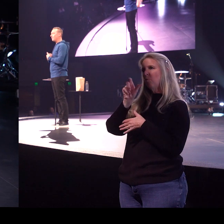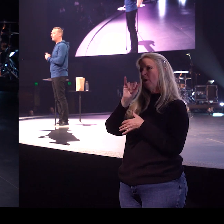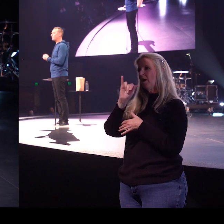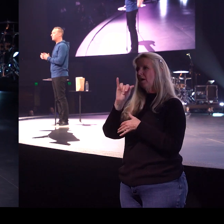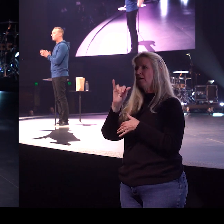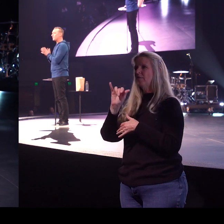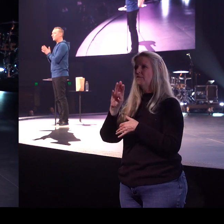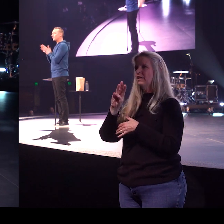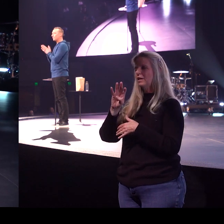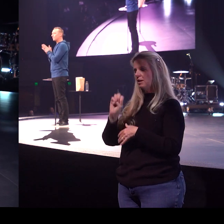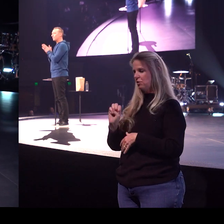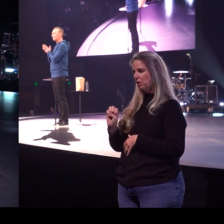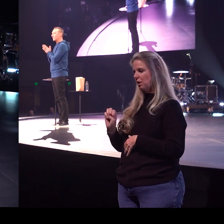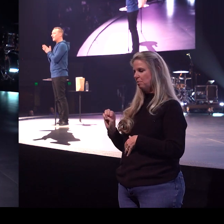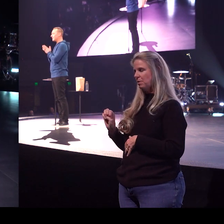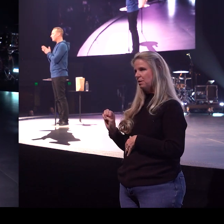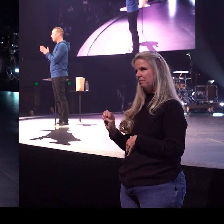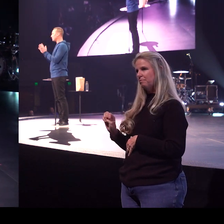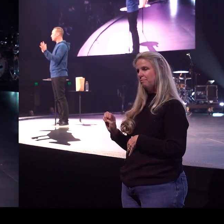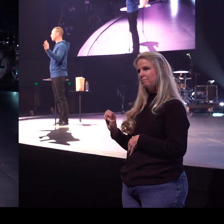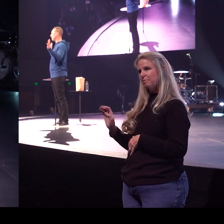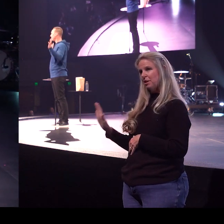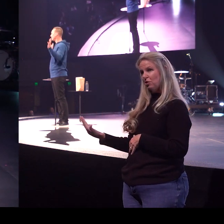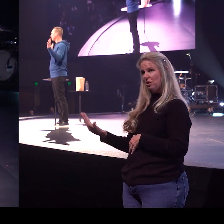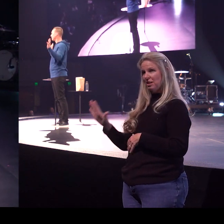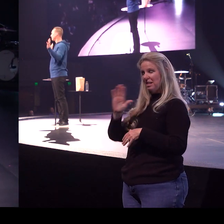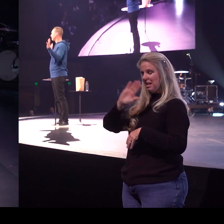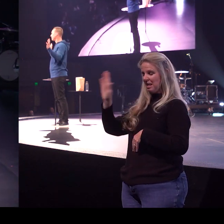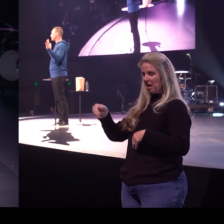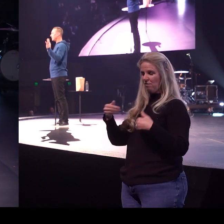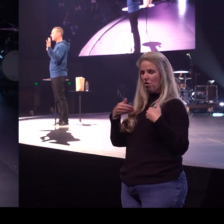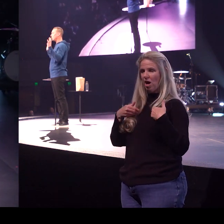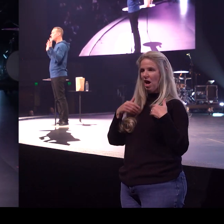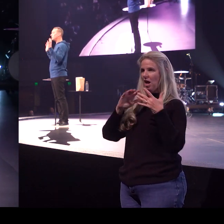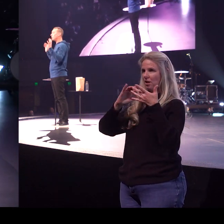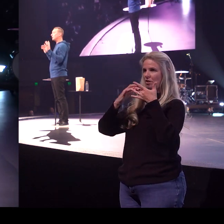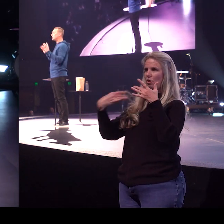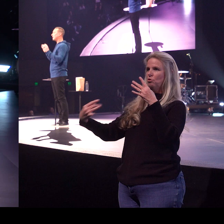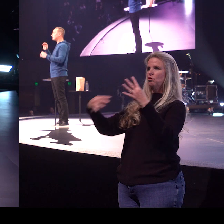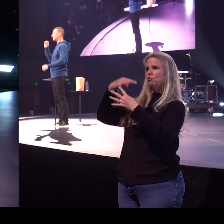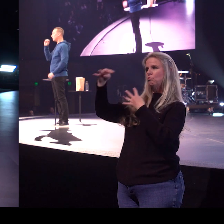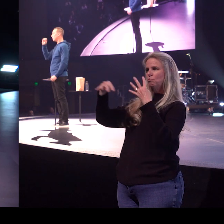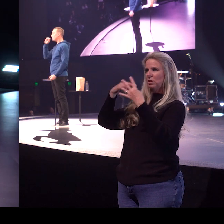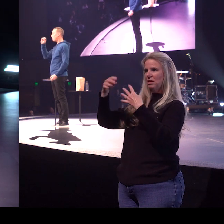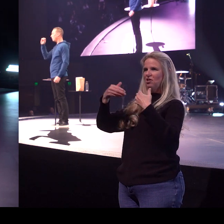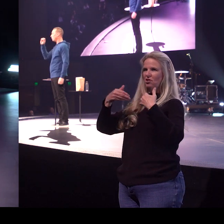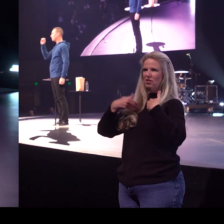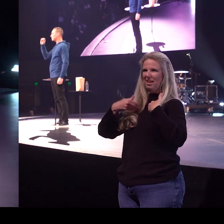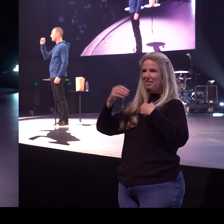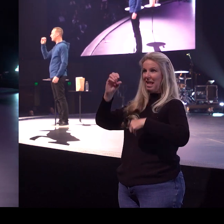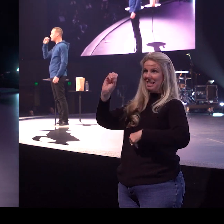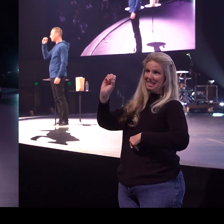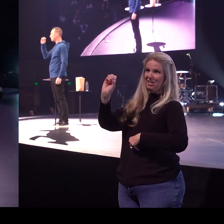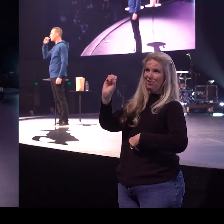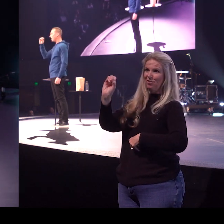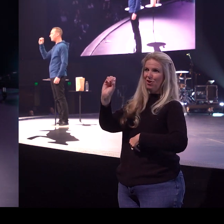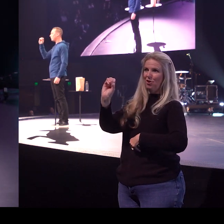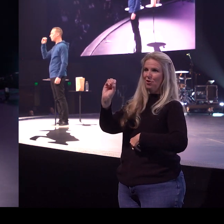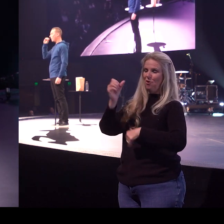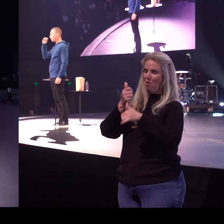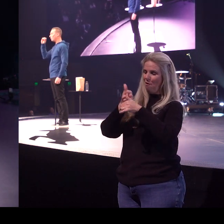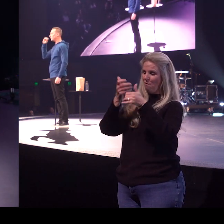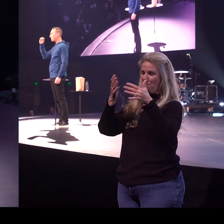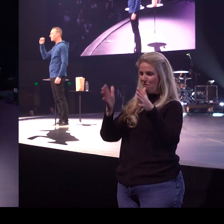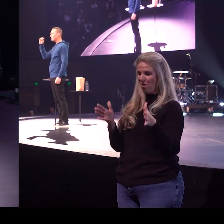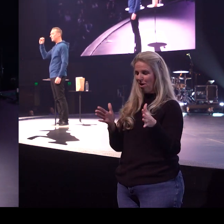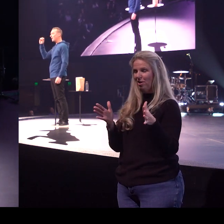My wife has never had social media. Which means what? She has zero followers and zero platform